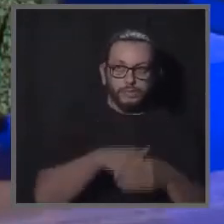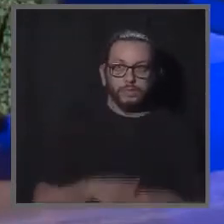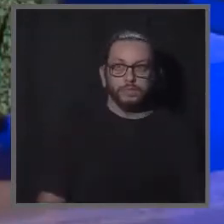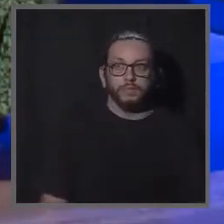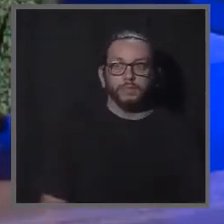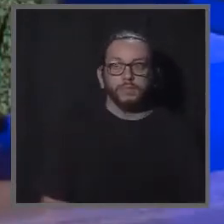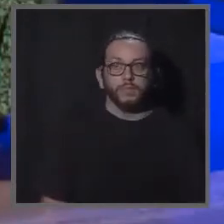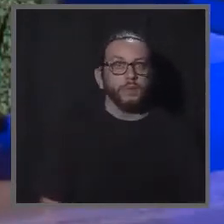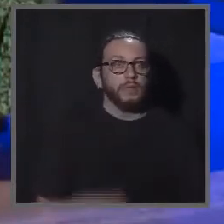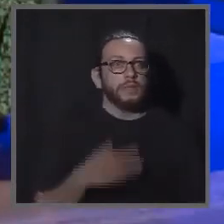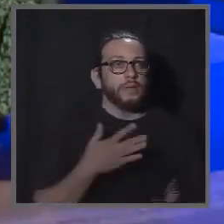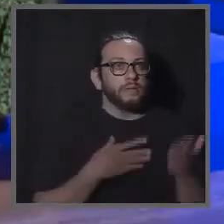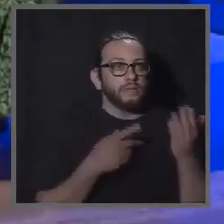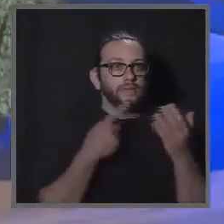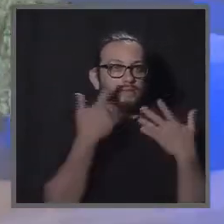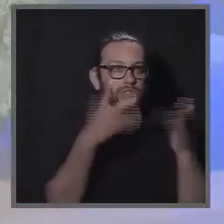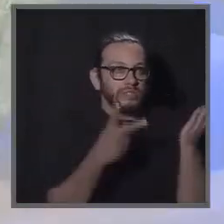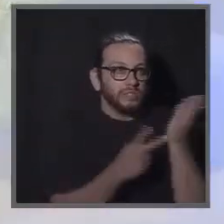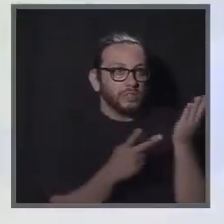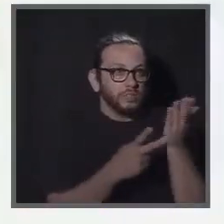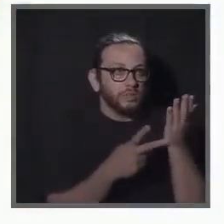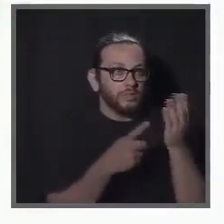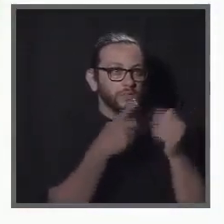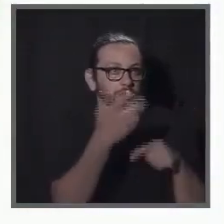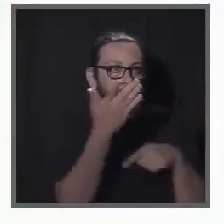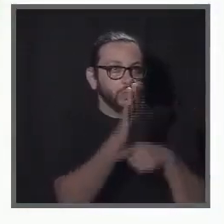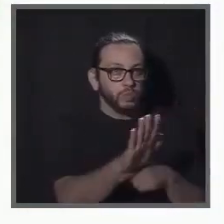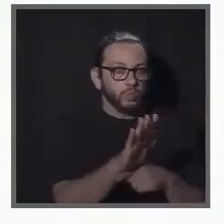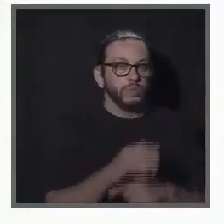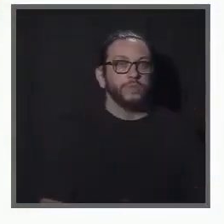I would ask for technical support.